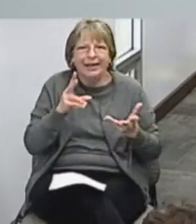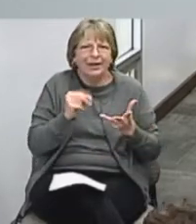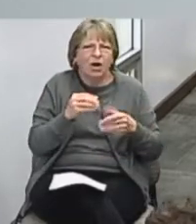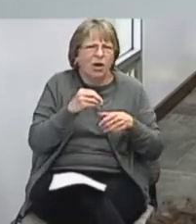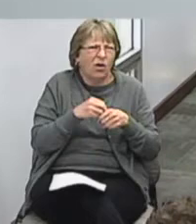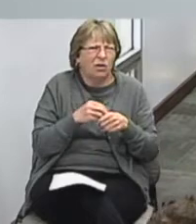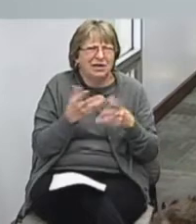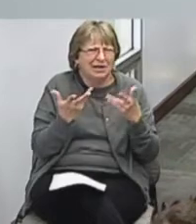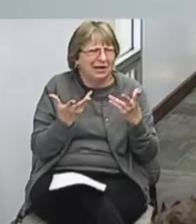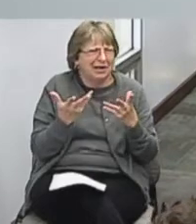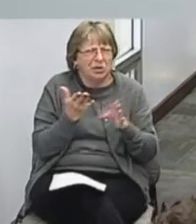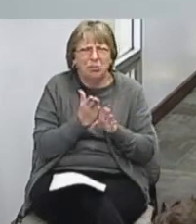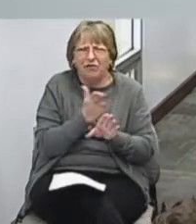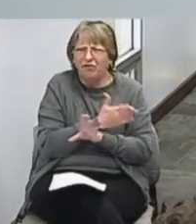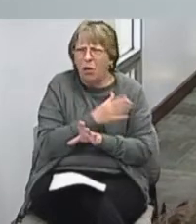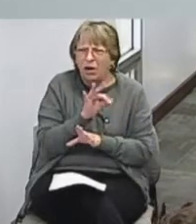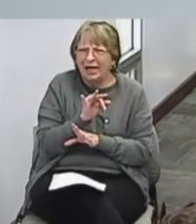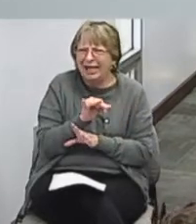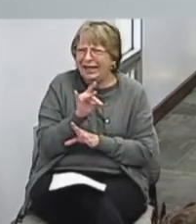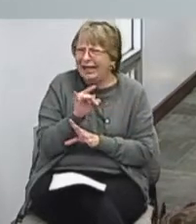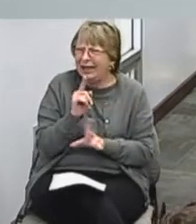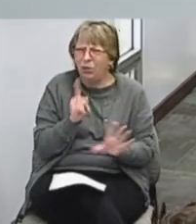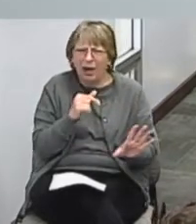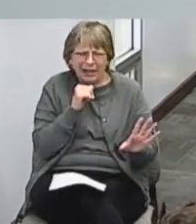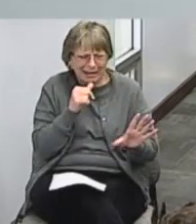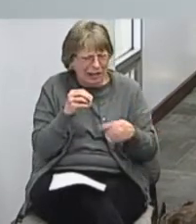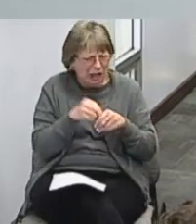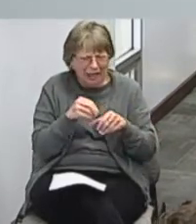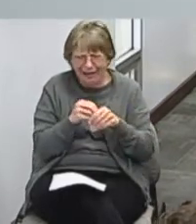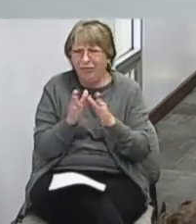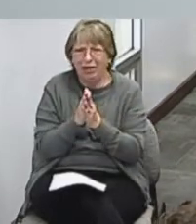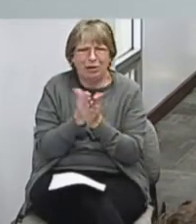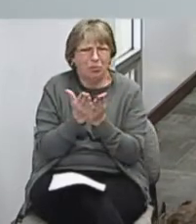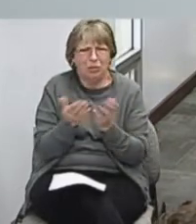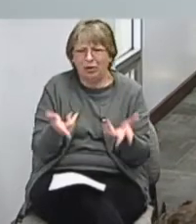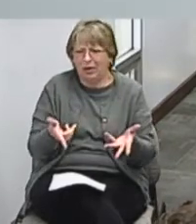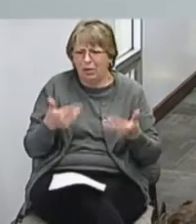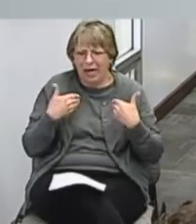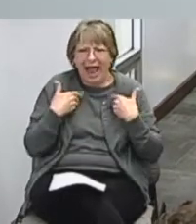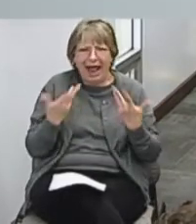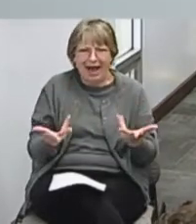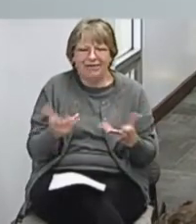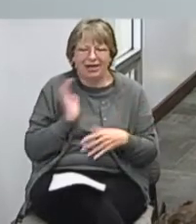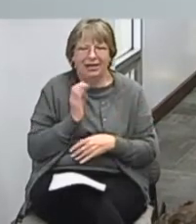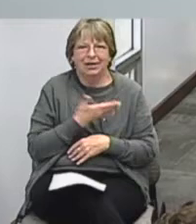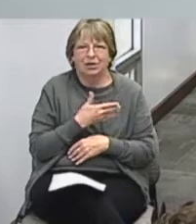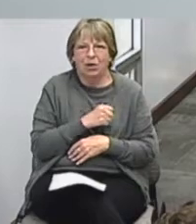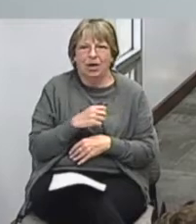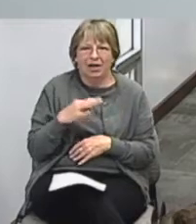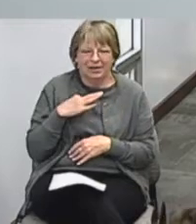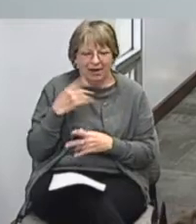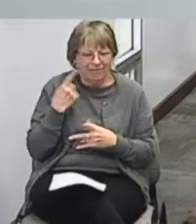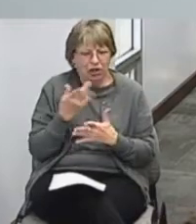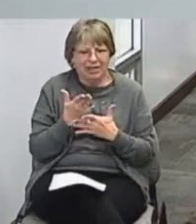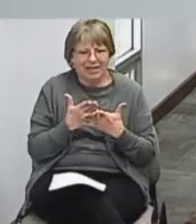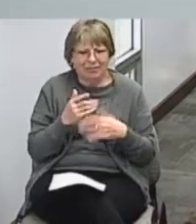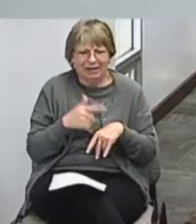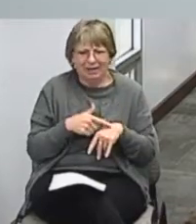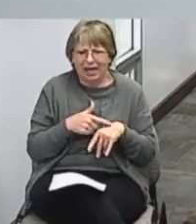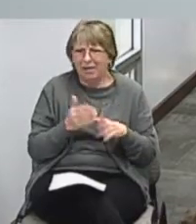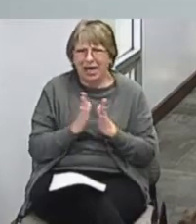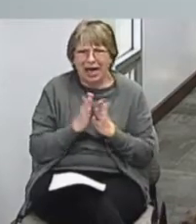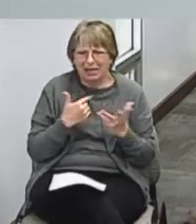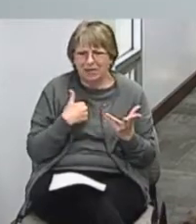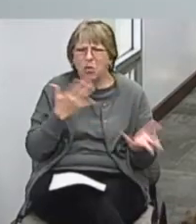version that's prior to 1981 that's not even in the bound volume." So our staff for some time had asked me, "Why are we doing